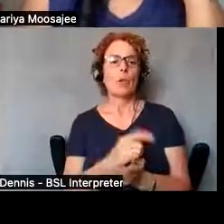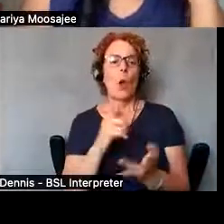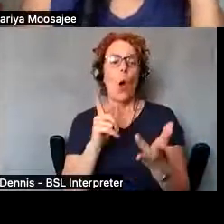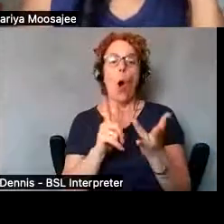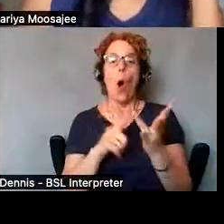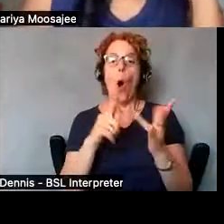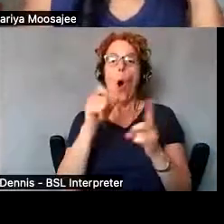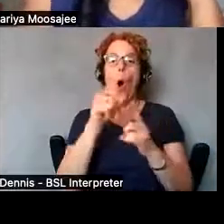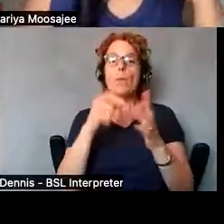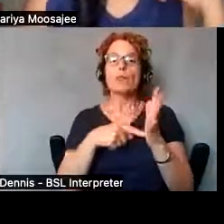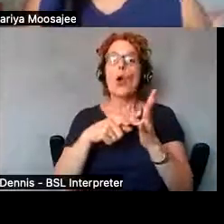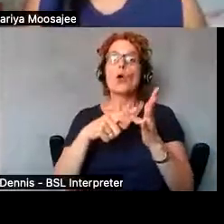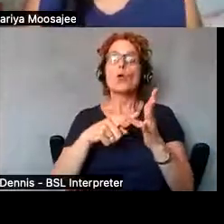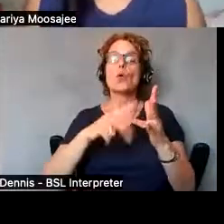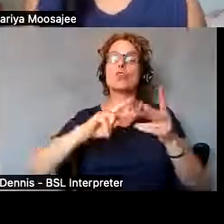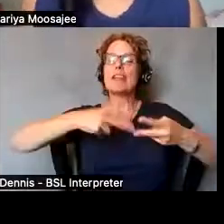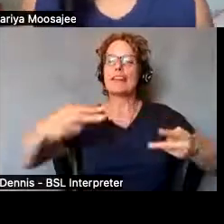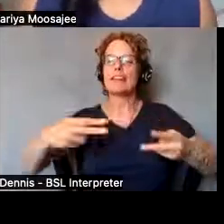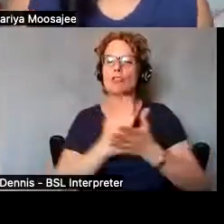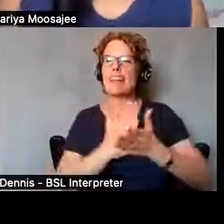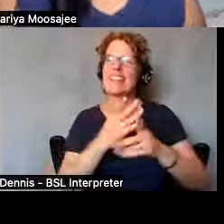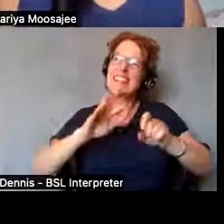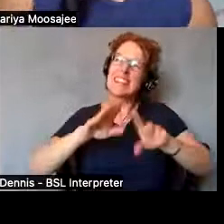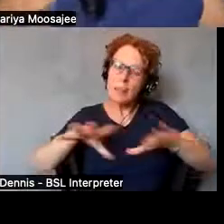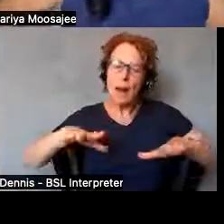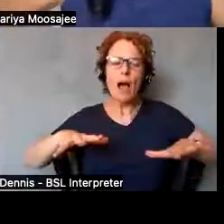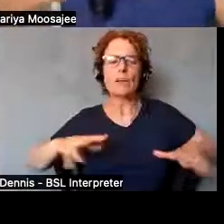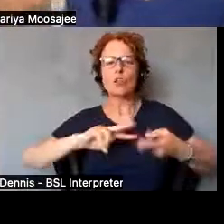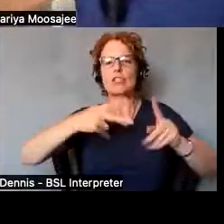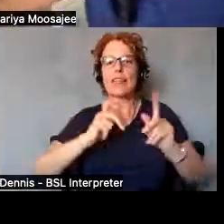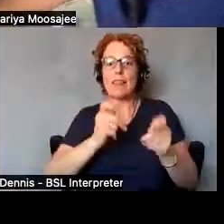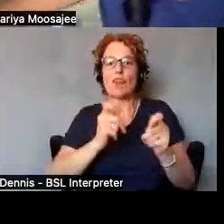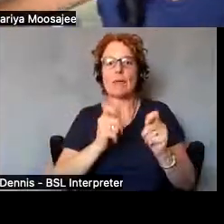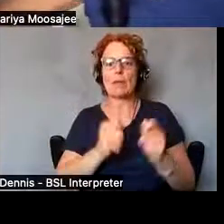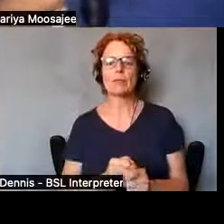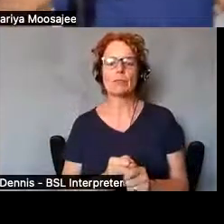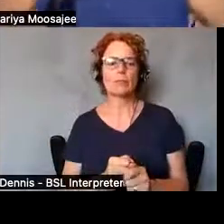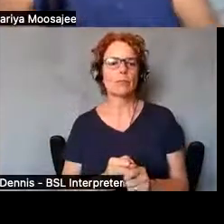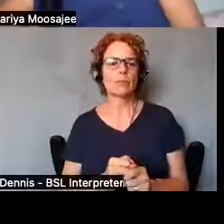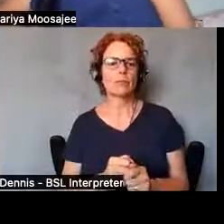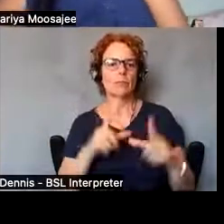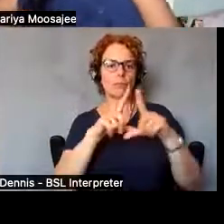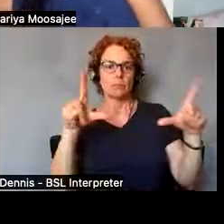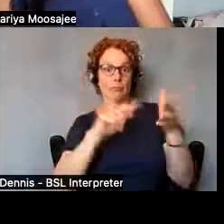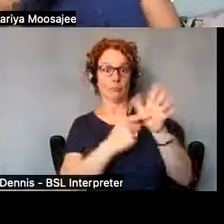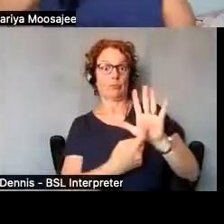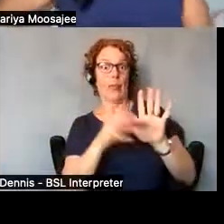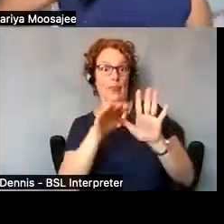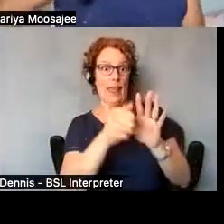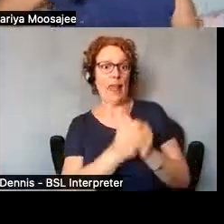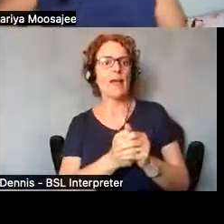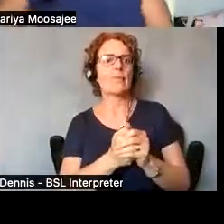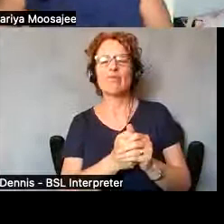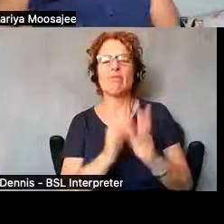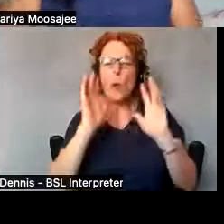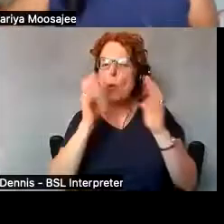So optogenetics is actually a form of gene therapy. So I've got a picture here. Don't worry